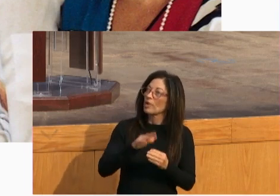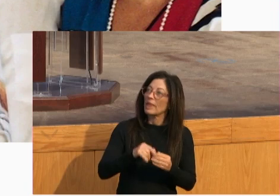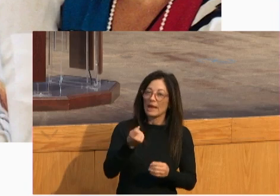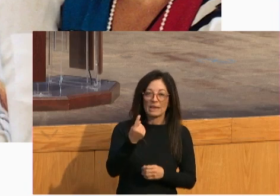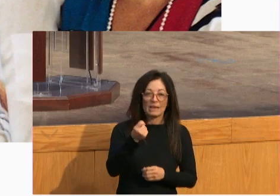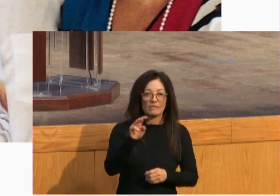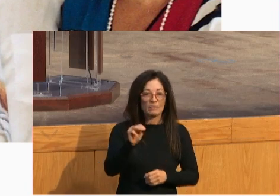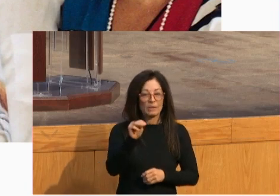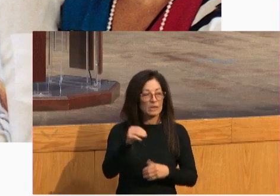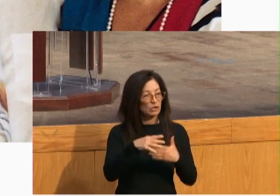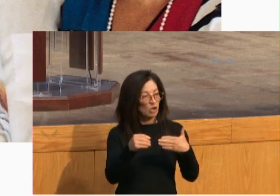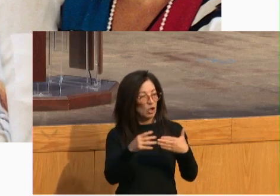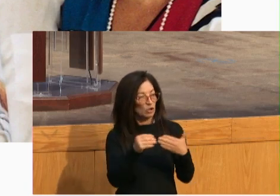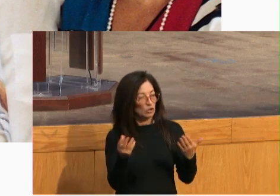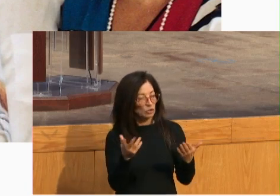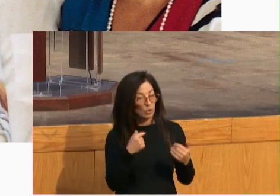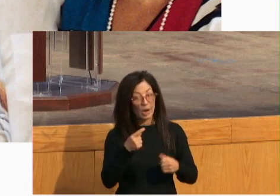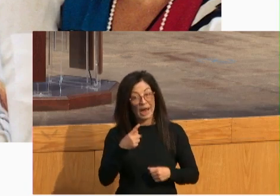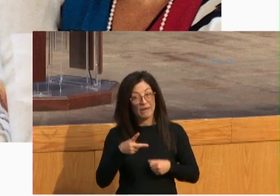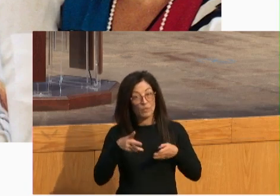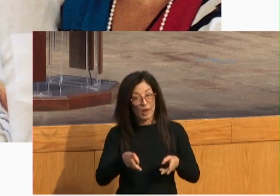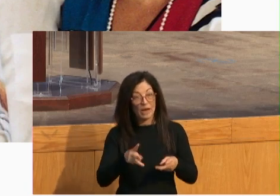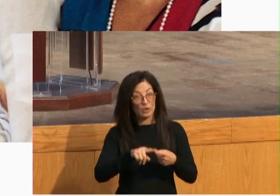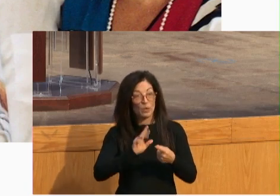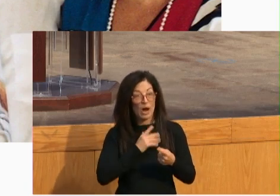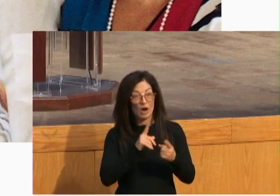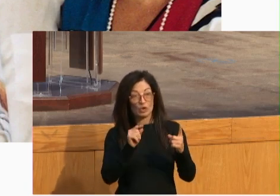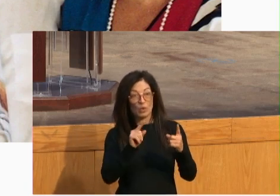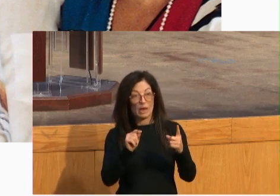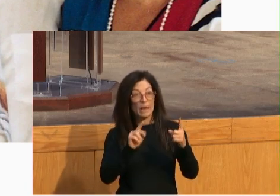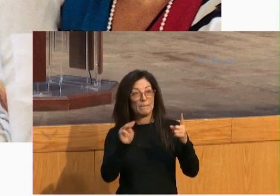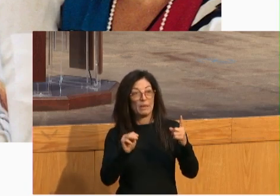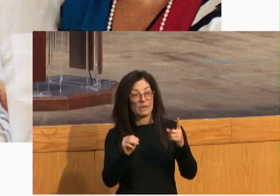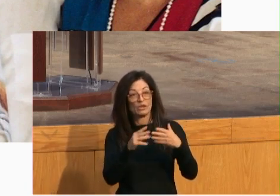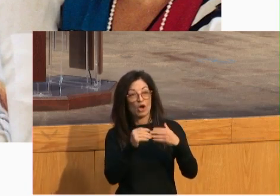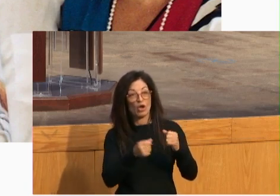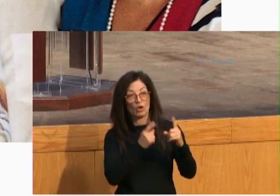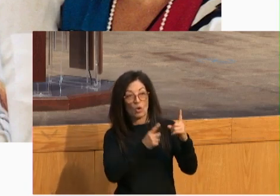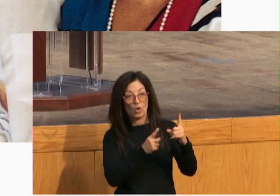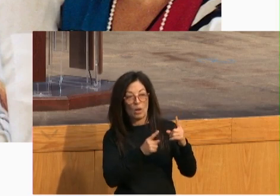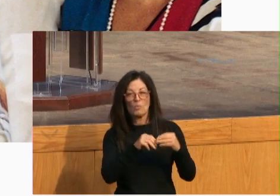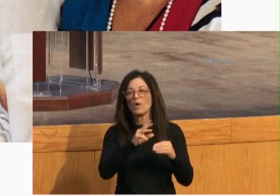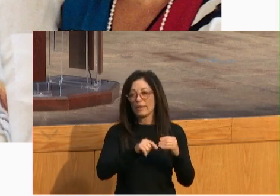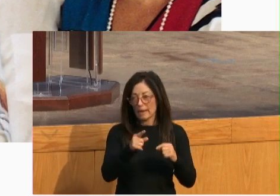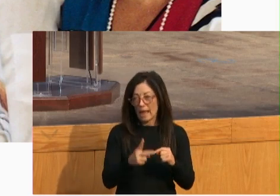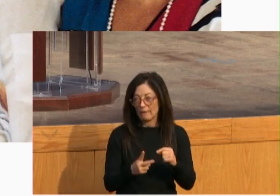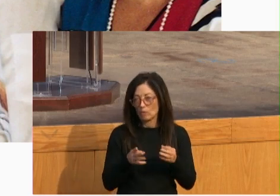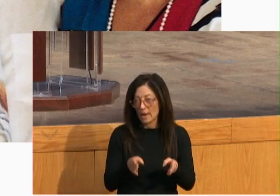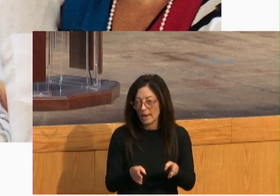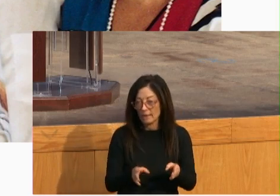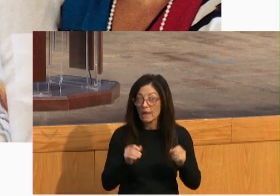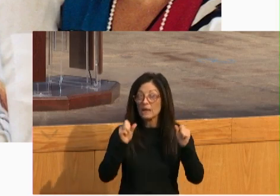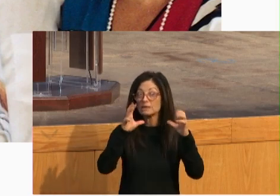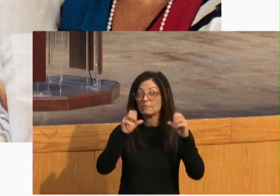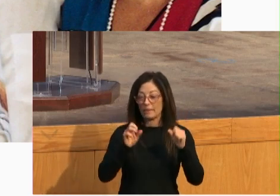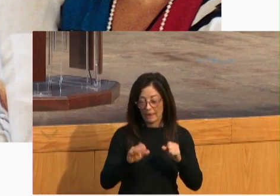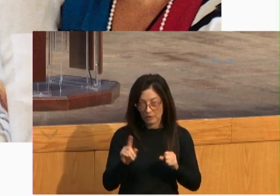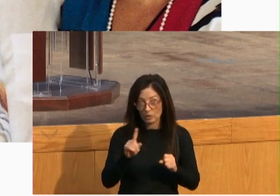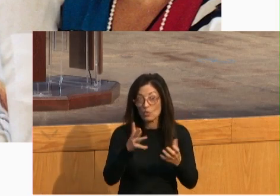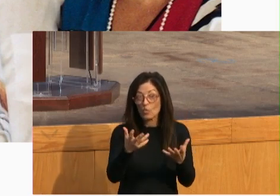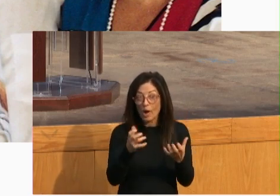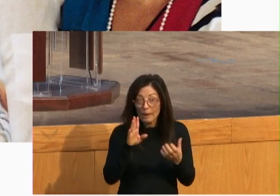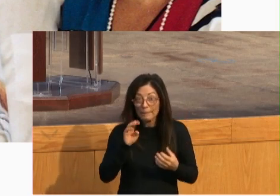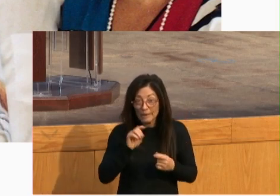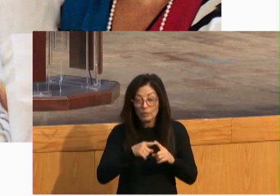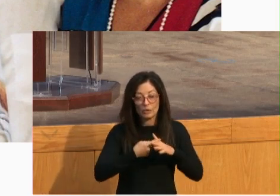million, so we're halfway toward our $20 million goal, more than halfway. So that's amazing, and that's where you want to be when you